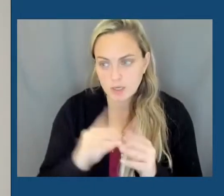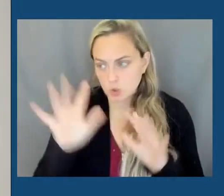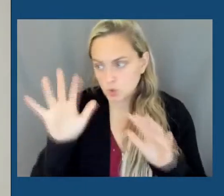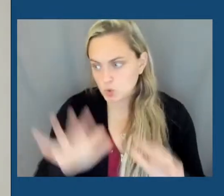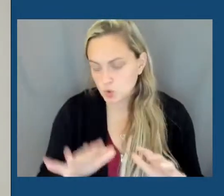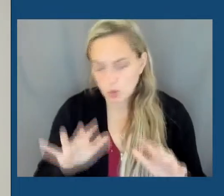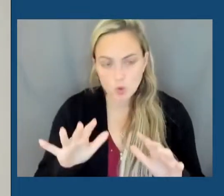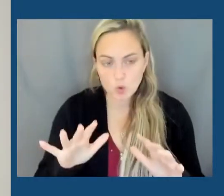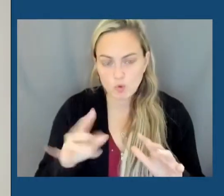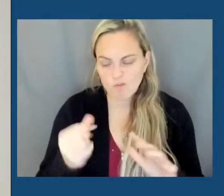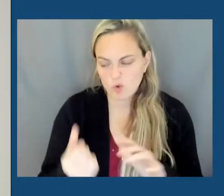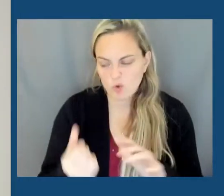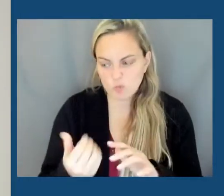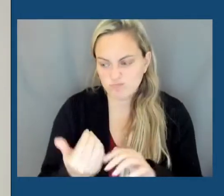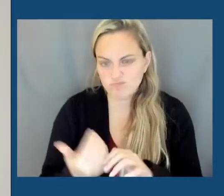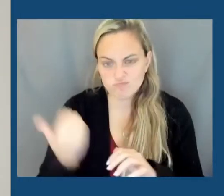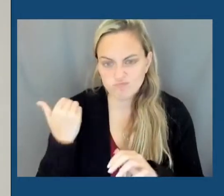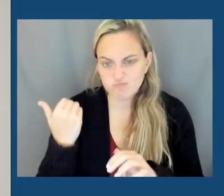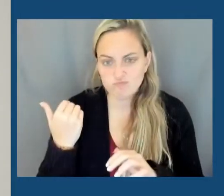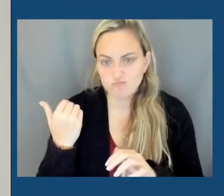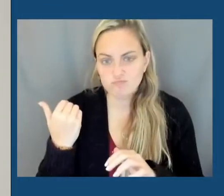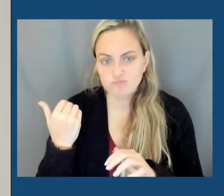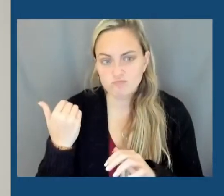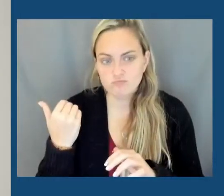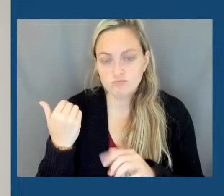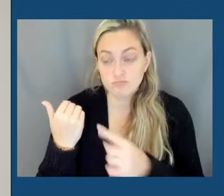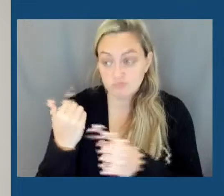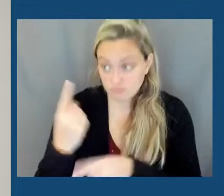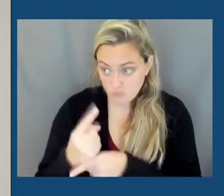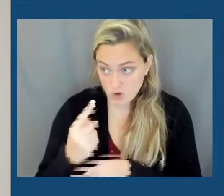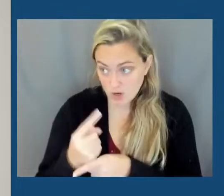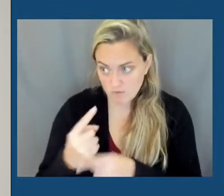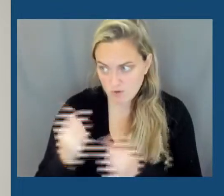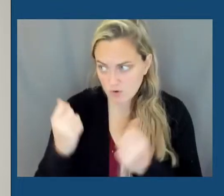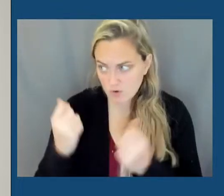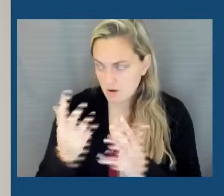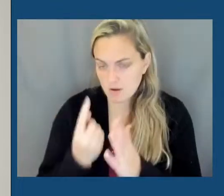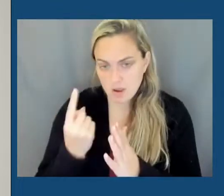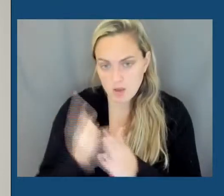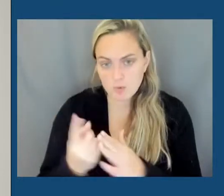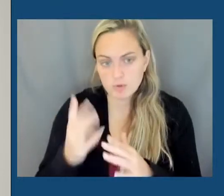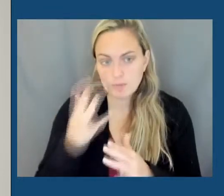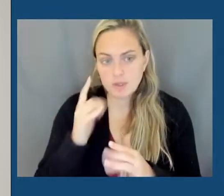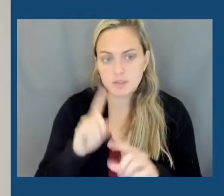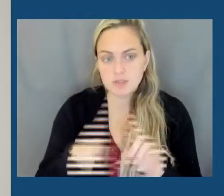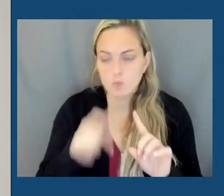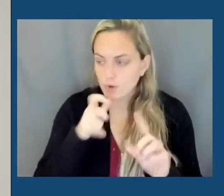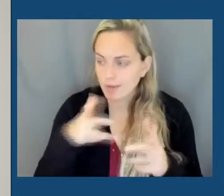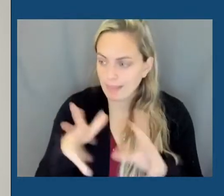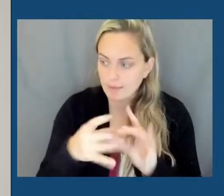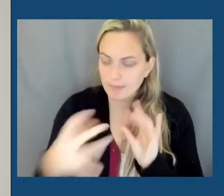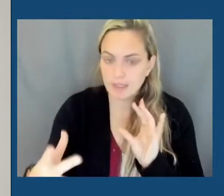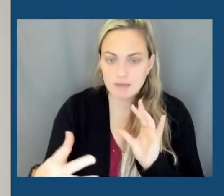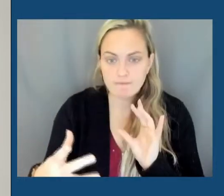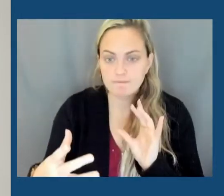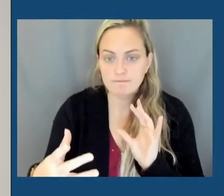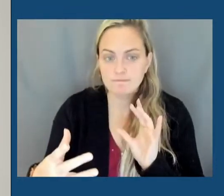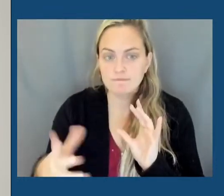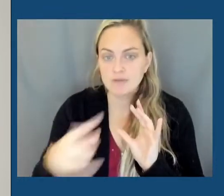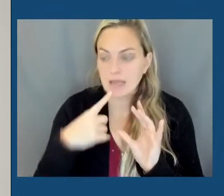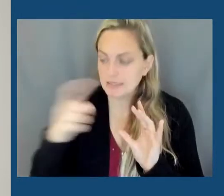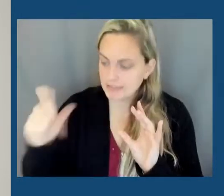couple of winters ago. It ended up April, right? It went on for hours because I wouldn't let him leave until Sanjay said